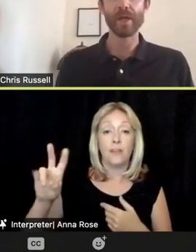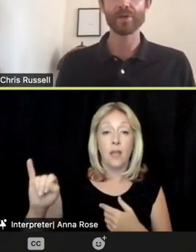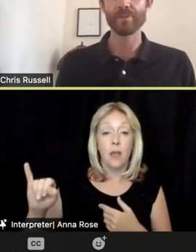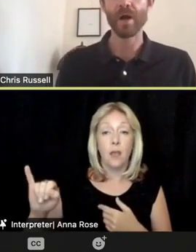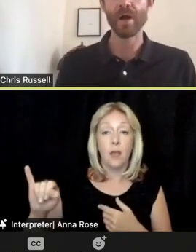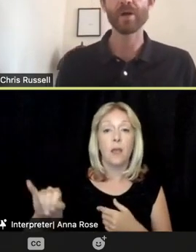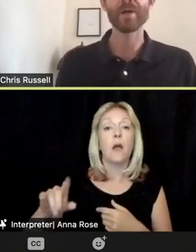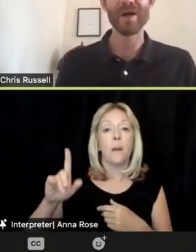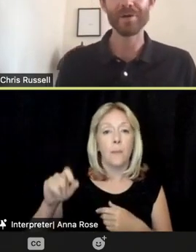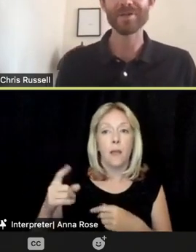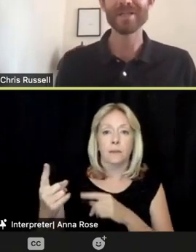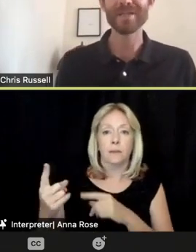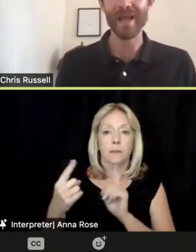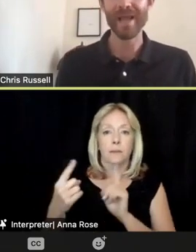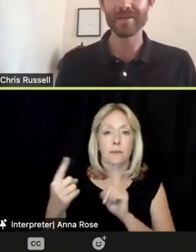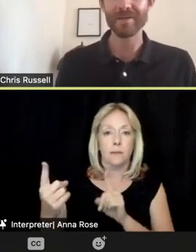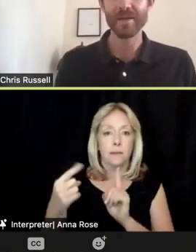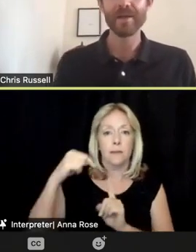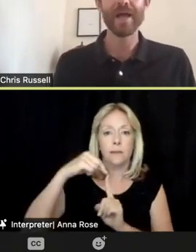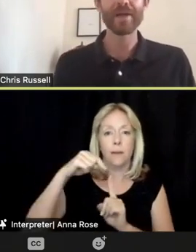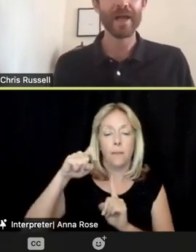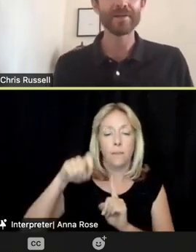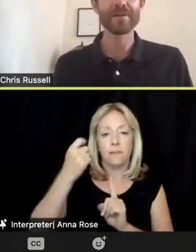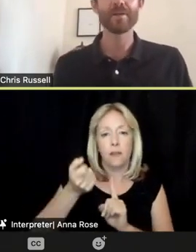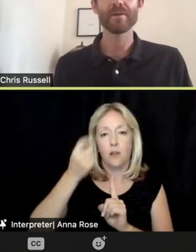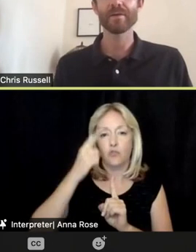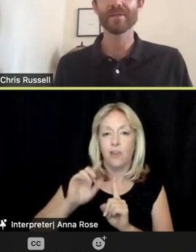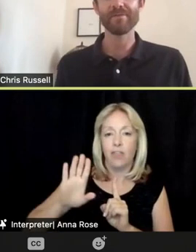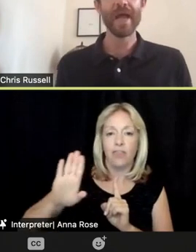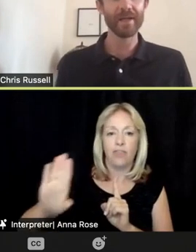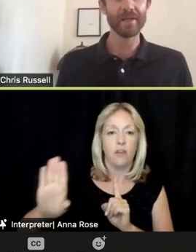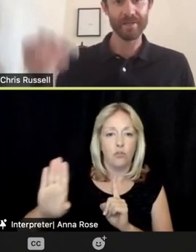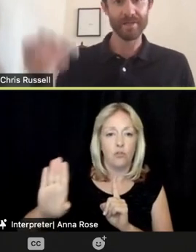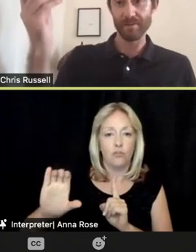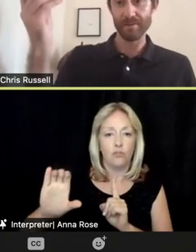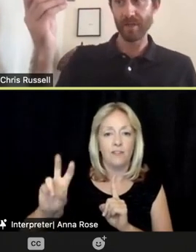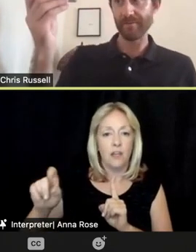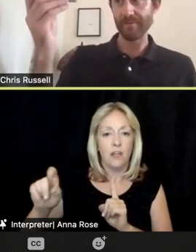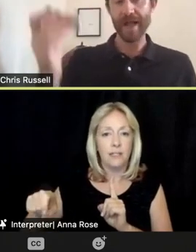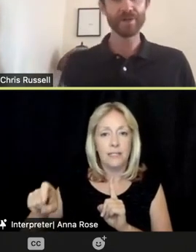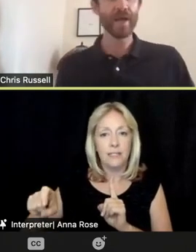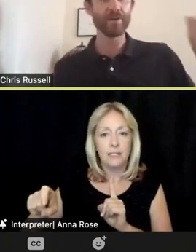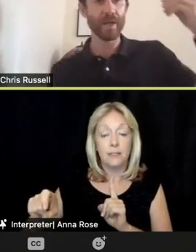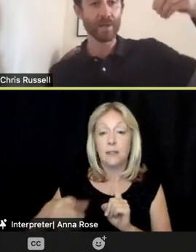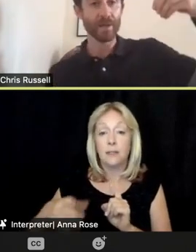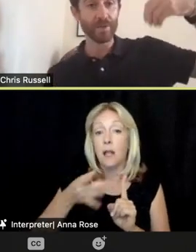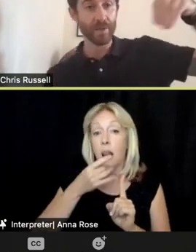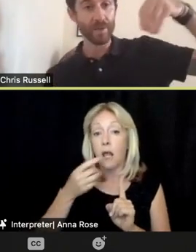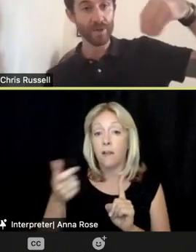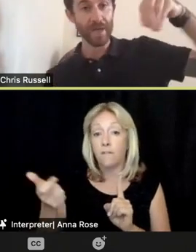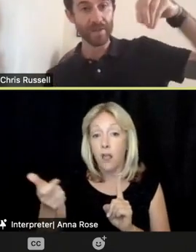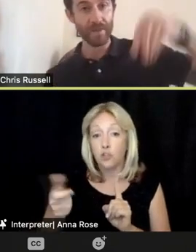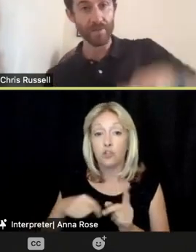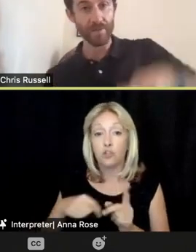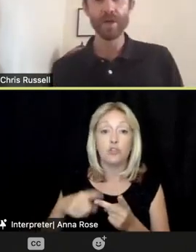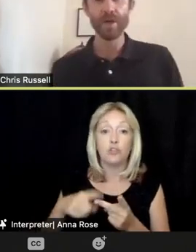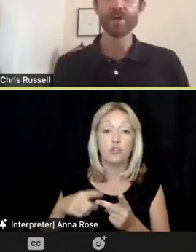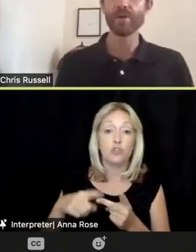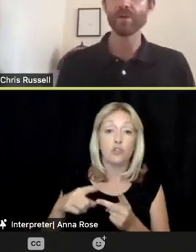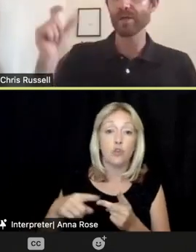upon a communication partner that understands that child's CVI needs. Do they need a flashlight? Do they need you to